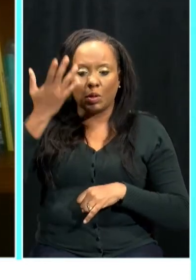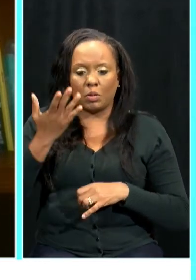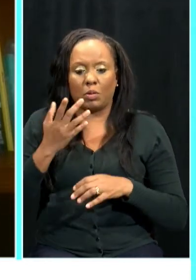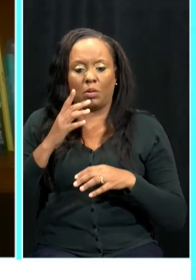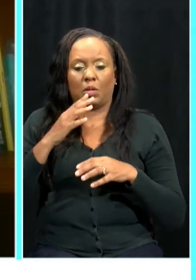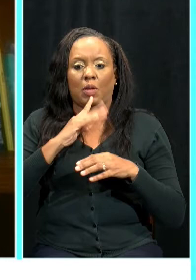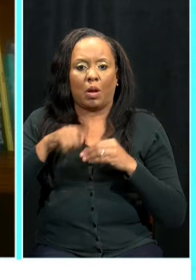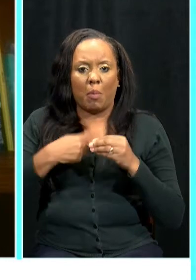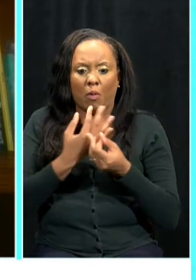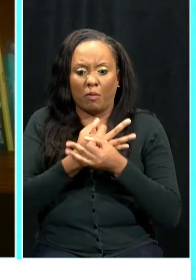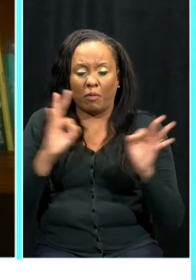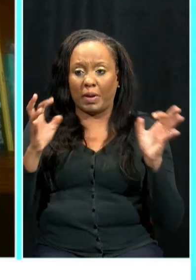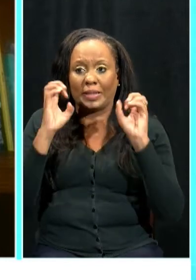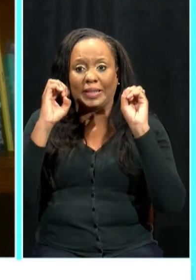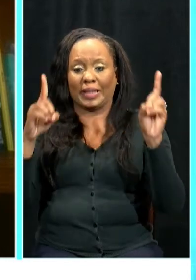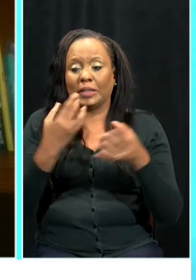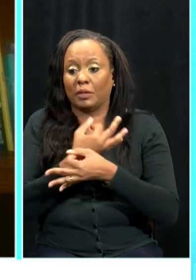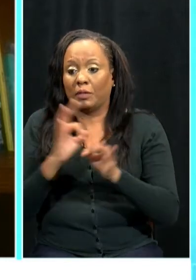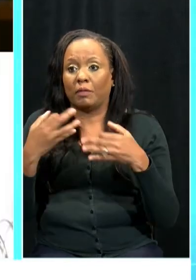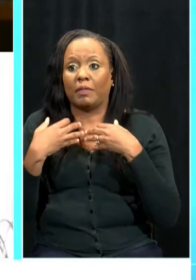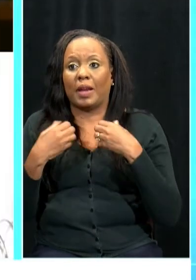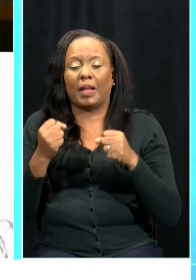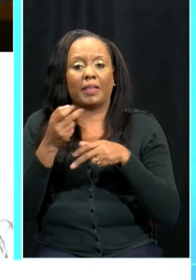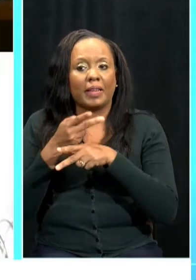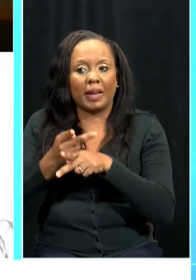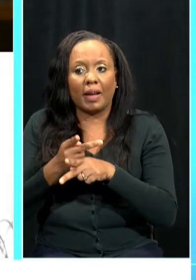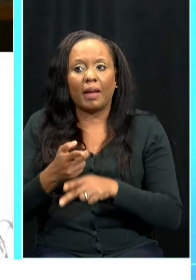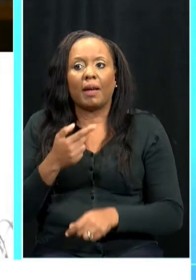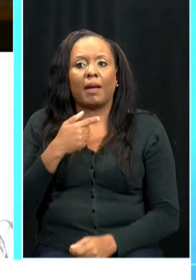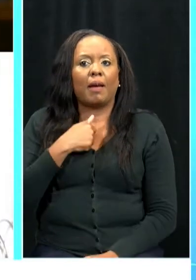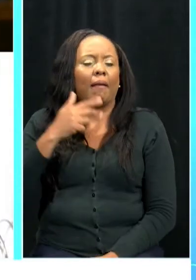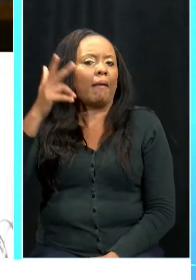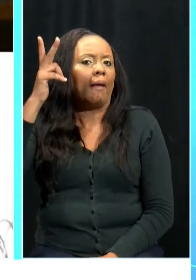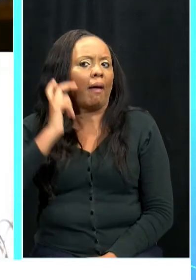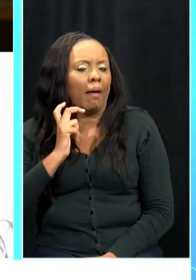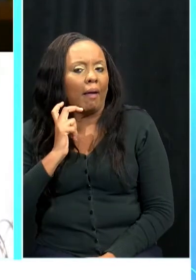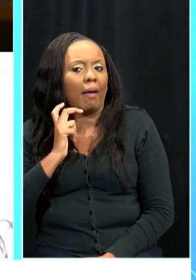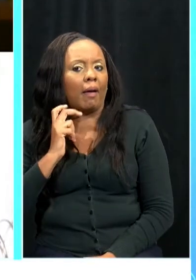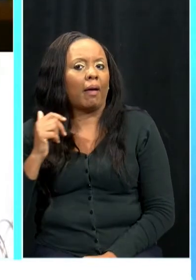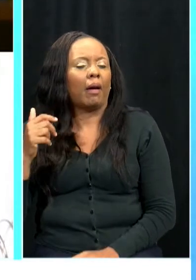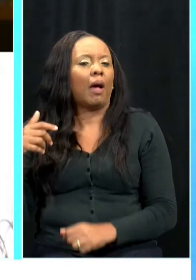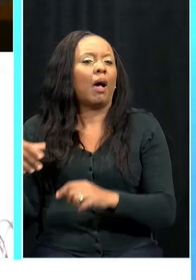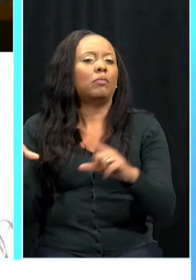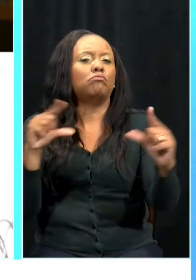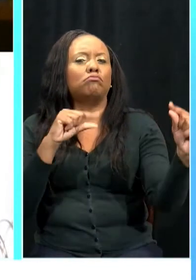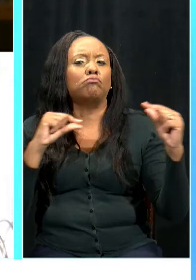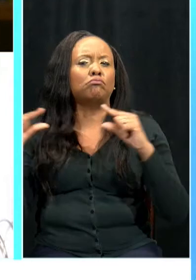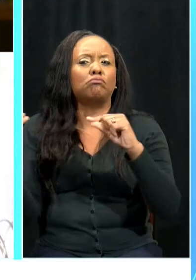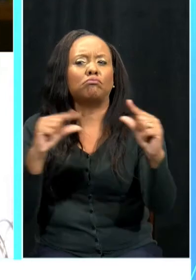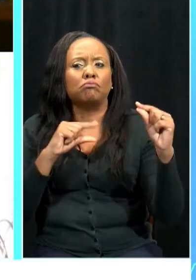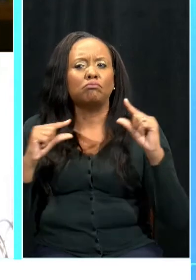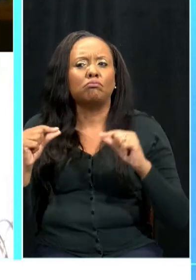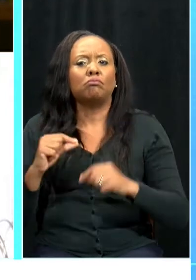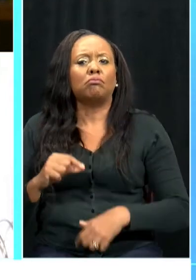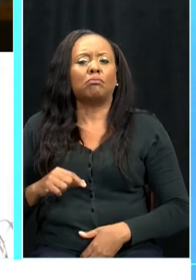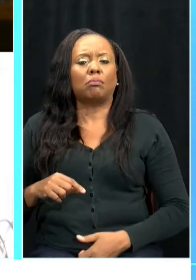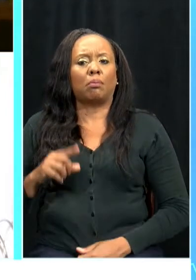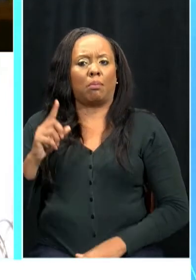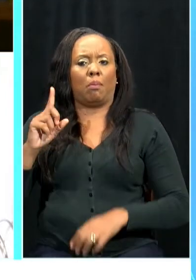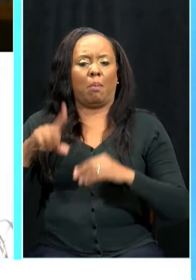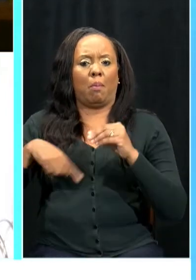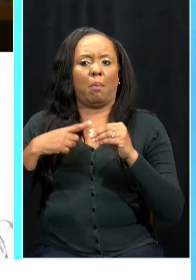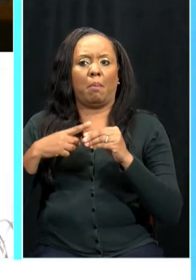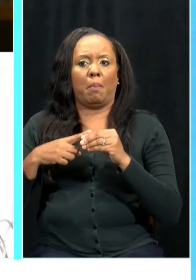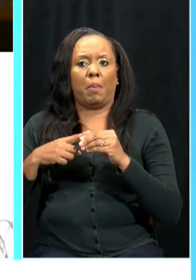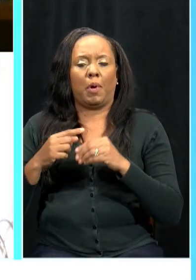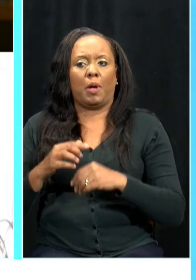in particular, the free healthcare. I am hearing some unspecified noises about, and Ambassador might help us with that, about hard